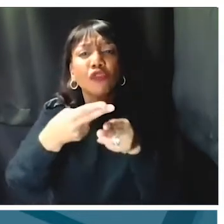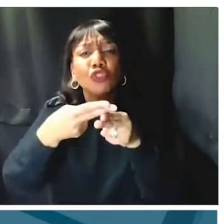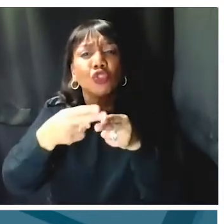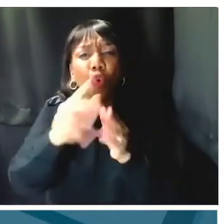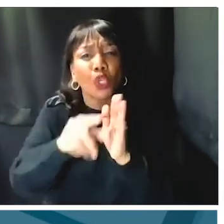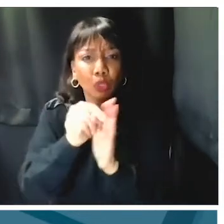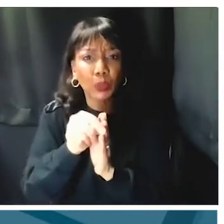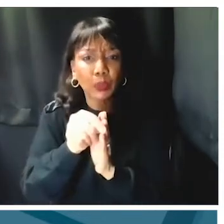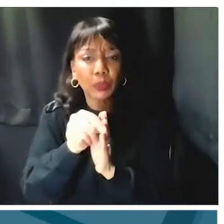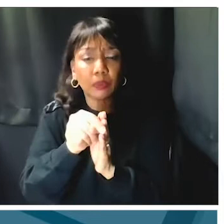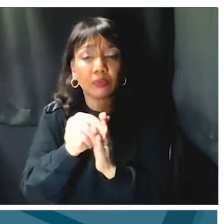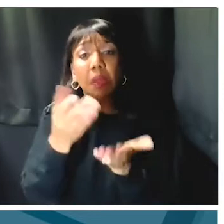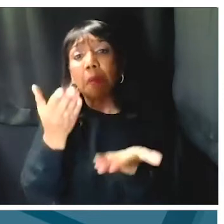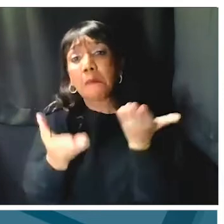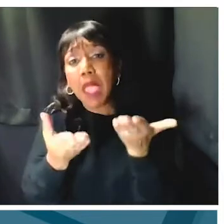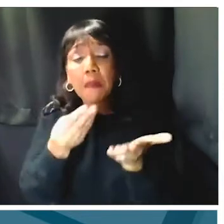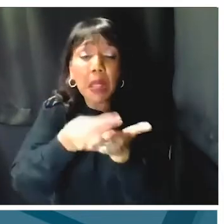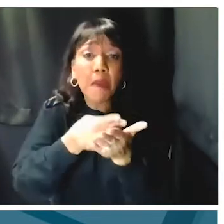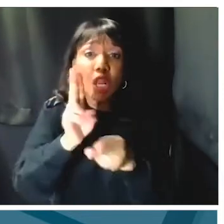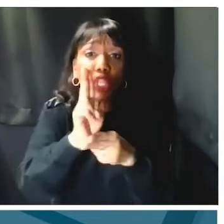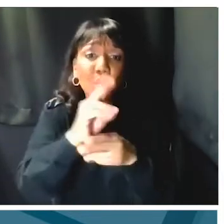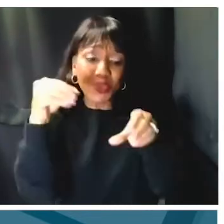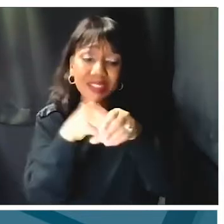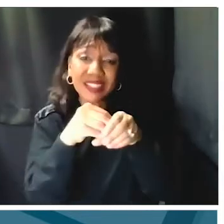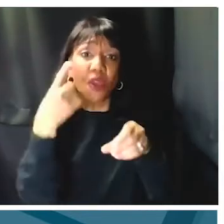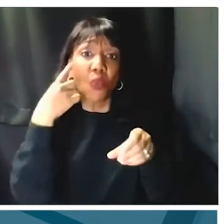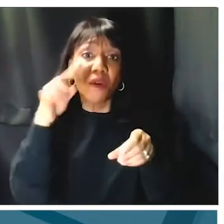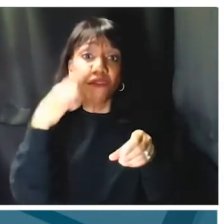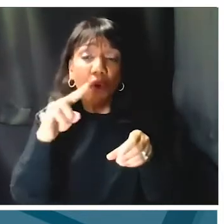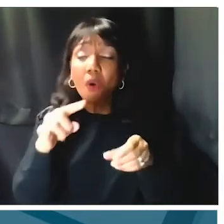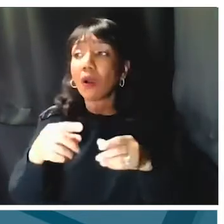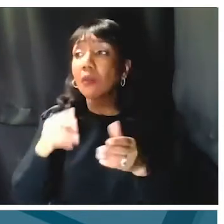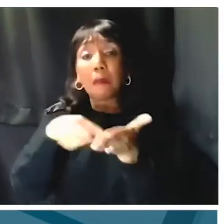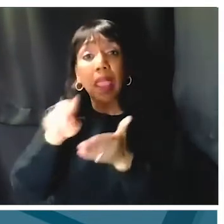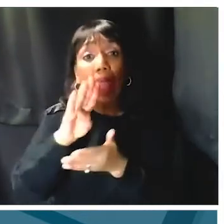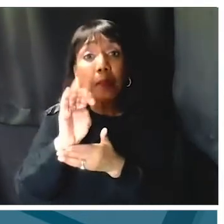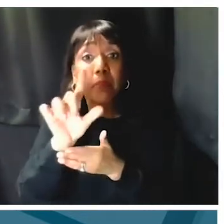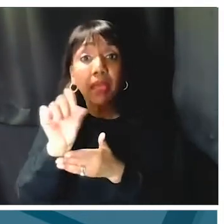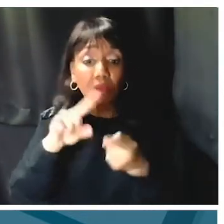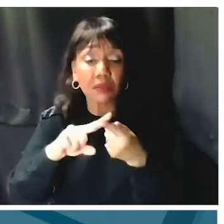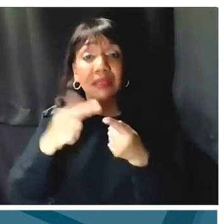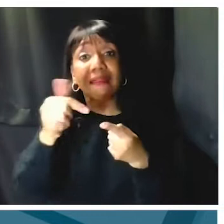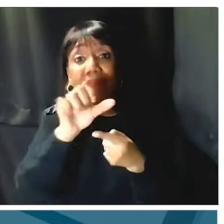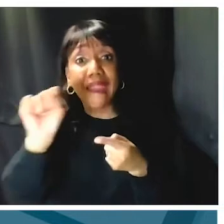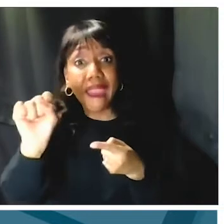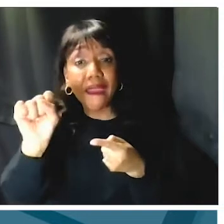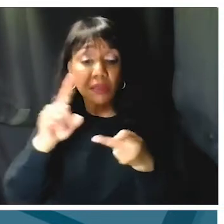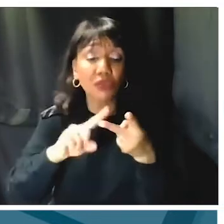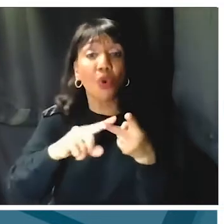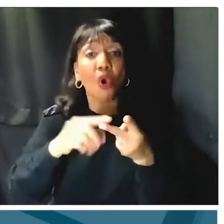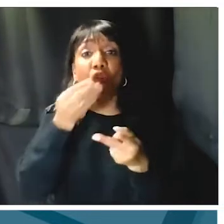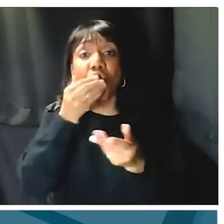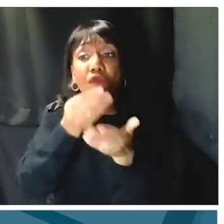short term. You may need to use the money you put into this account to pay bills, buy gas or